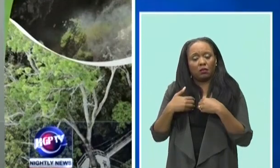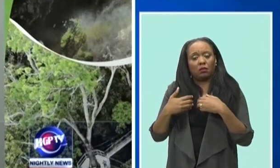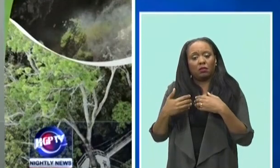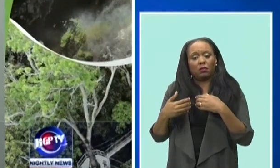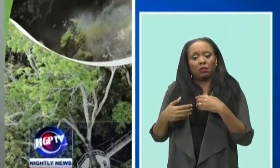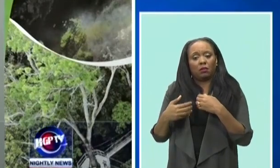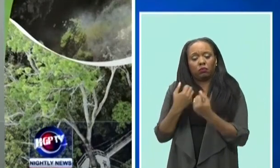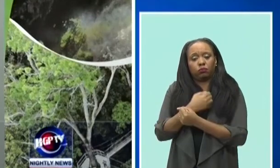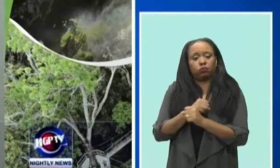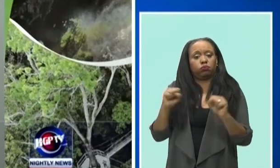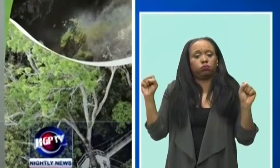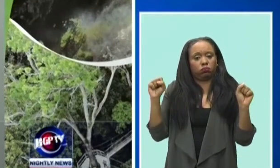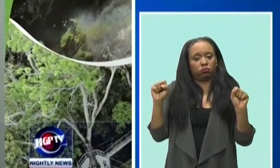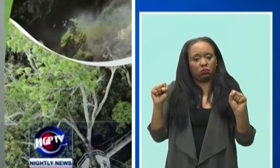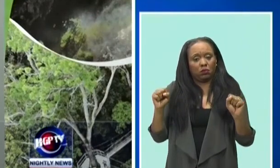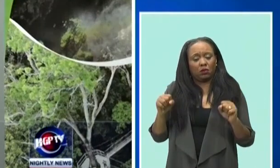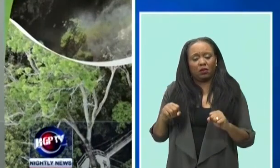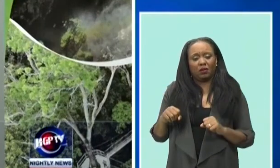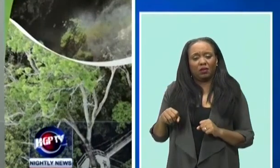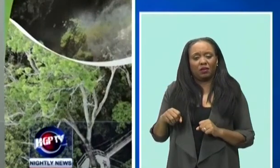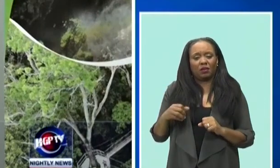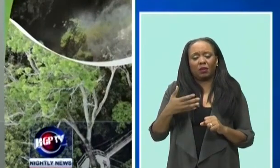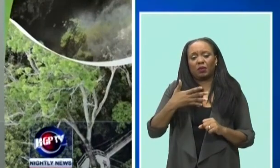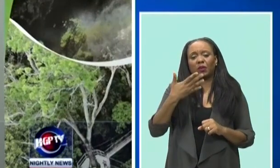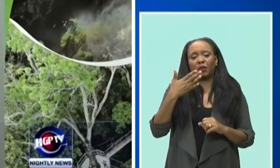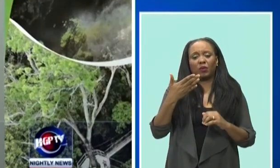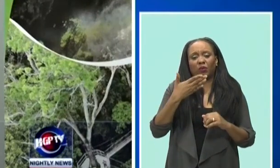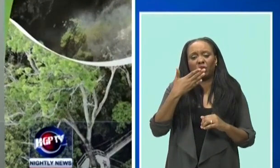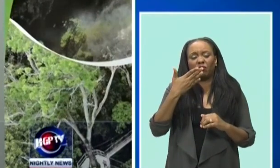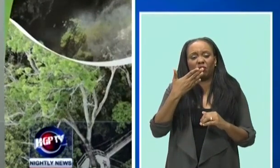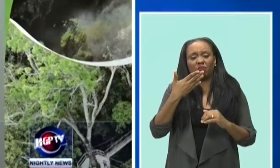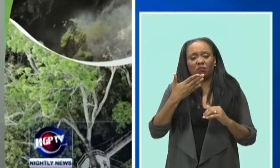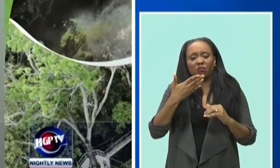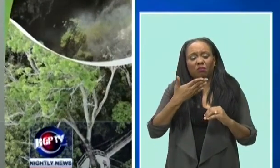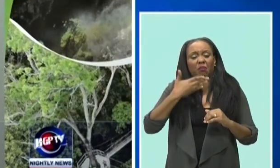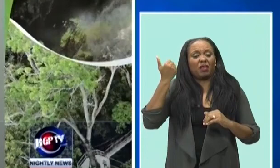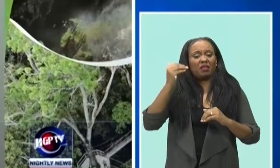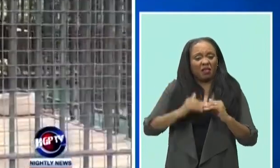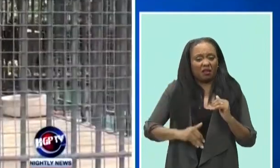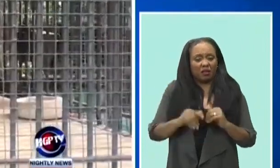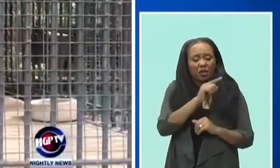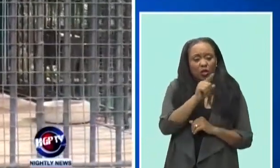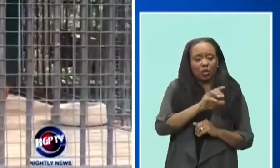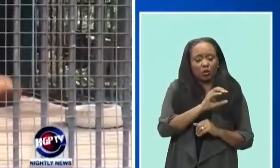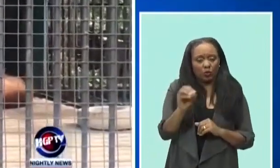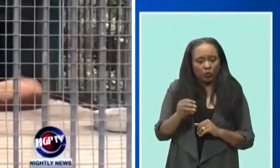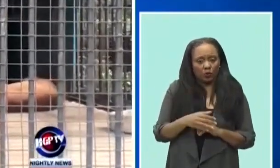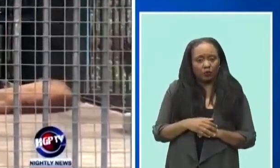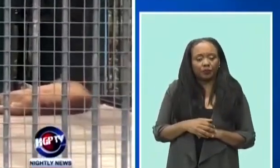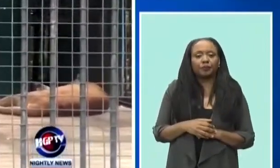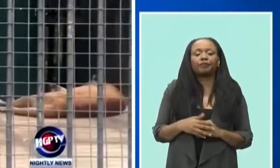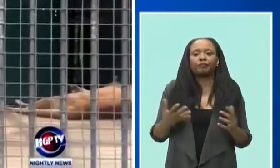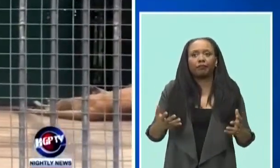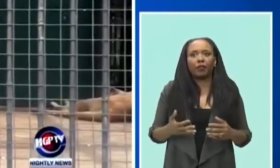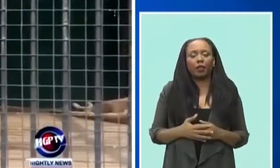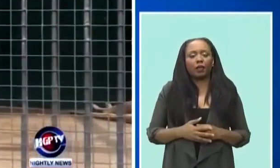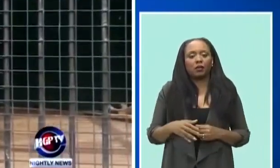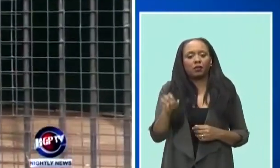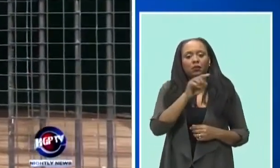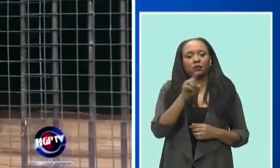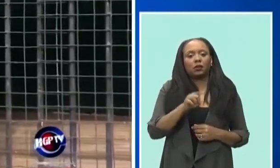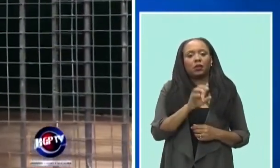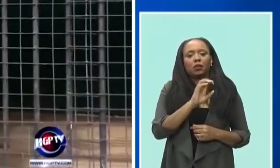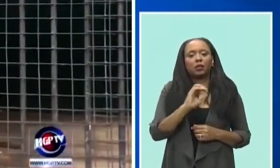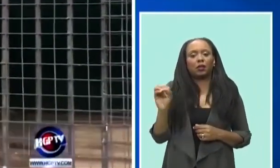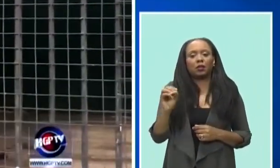having a zoo type of experience. Mullis clarified that while the zoo does not fall under the